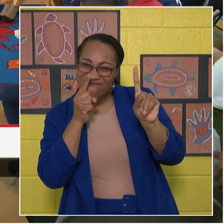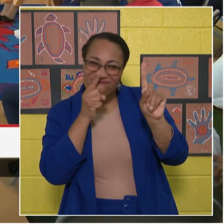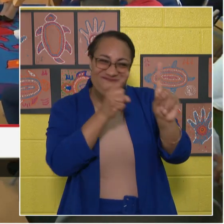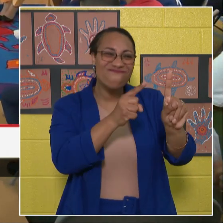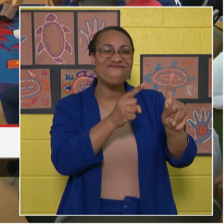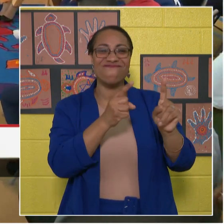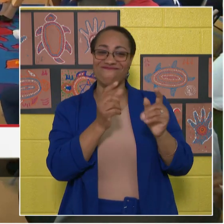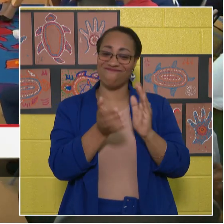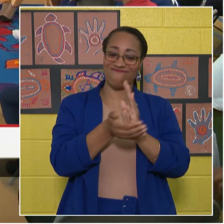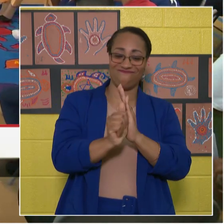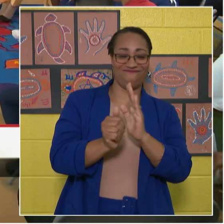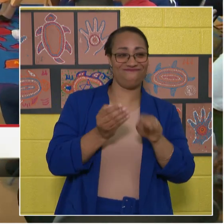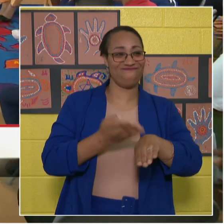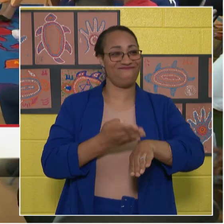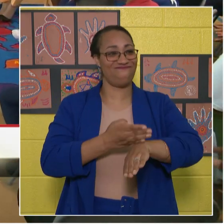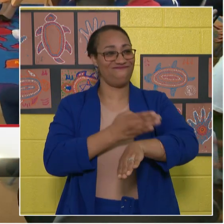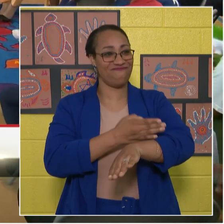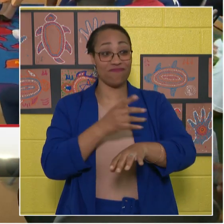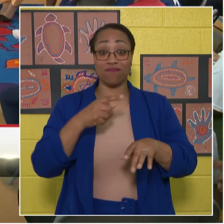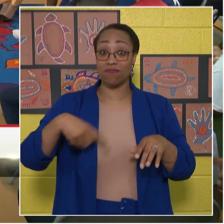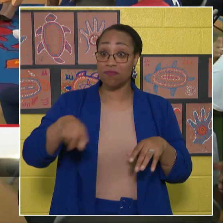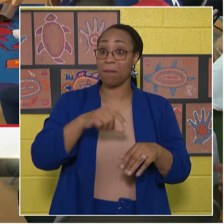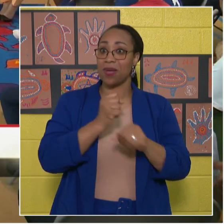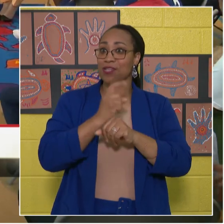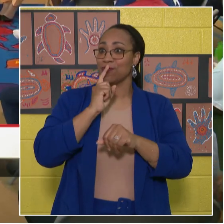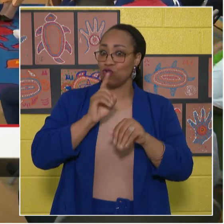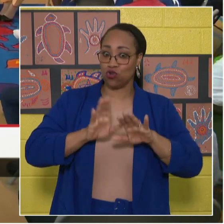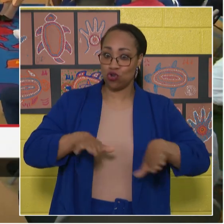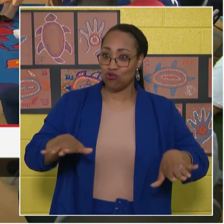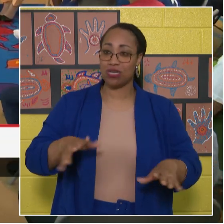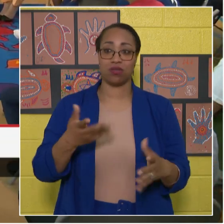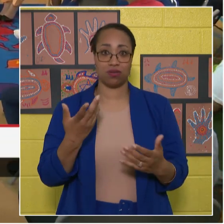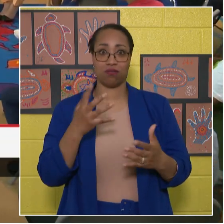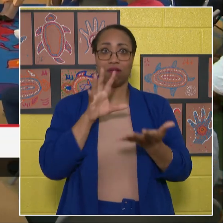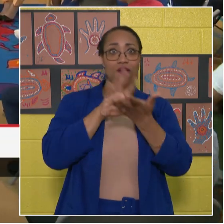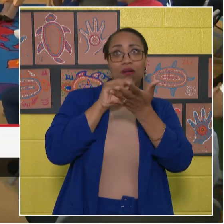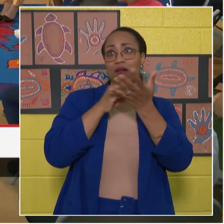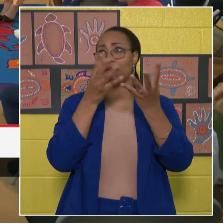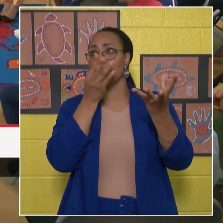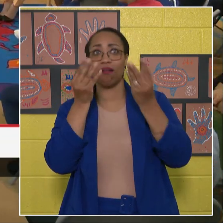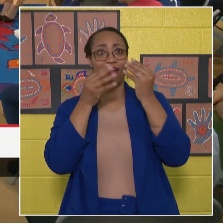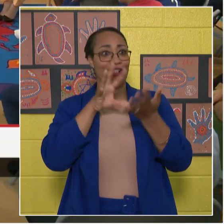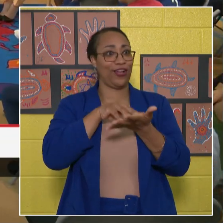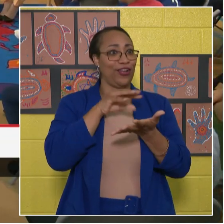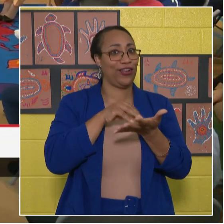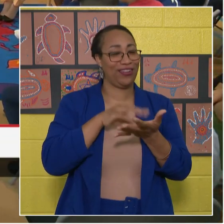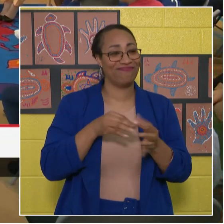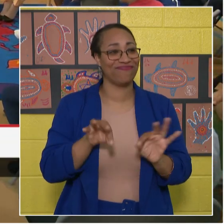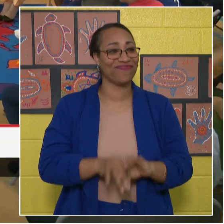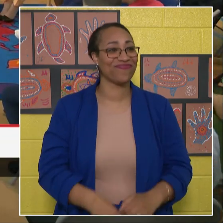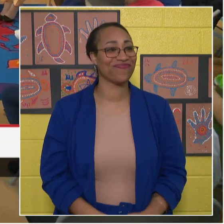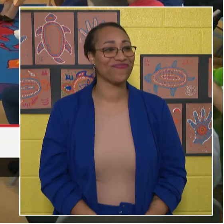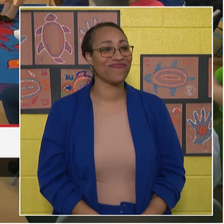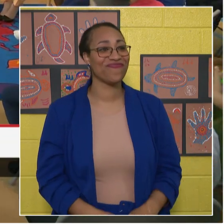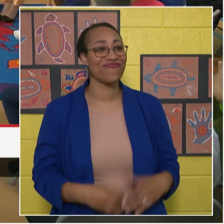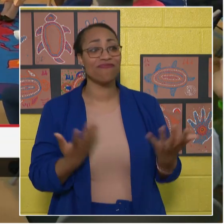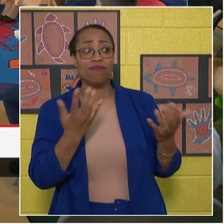of our children are exposed to swimming. Who knows how to ride a